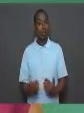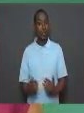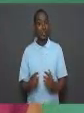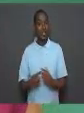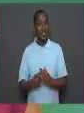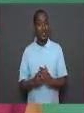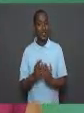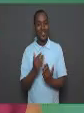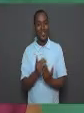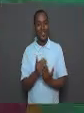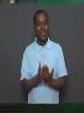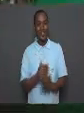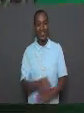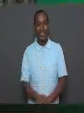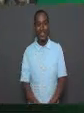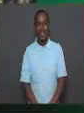with the lesson.